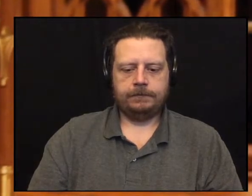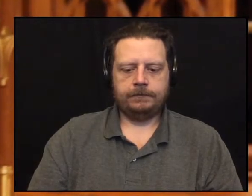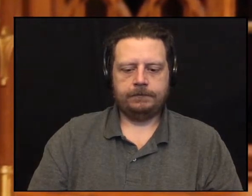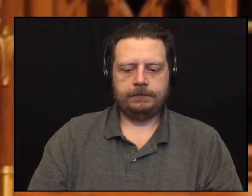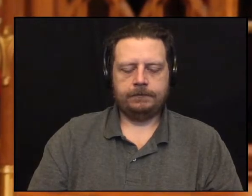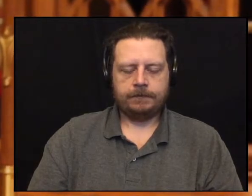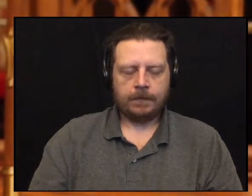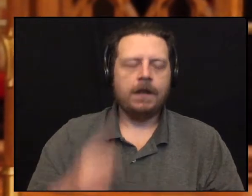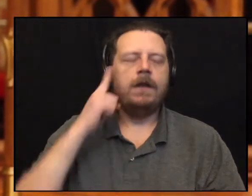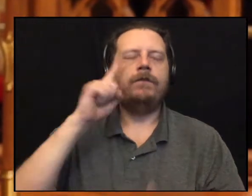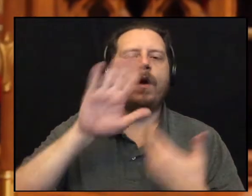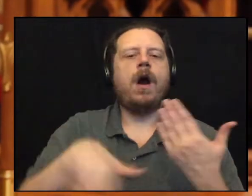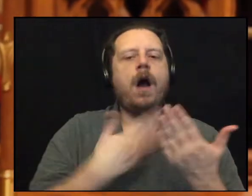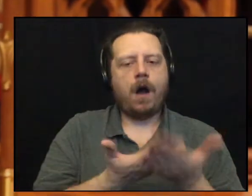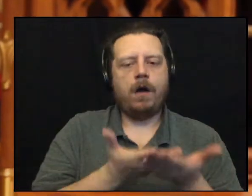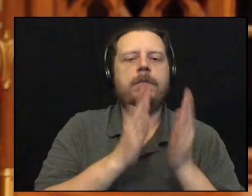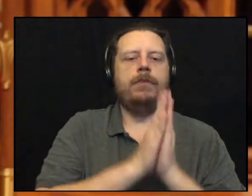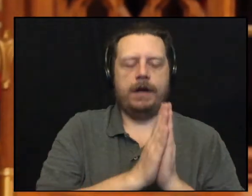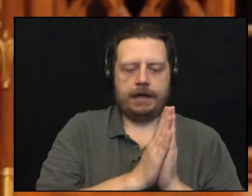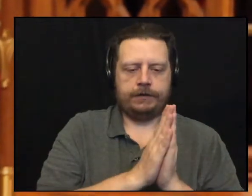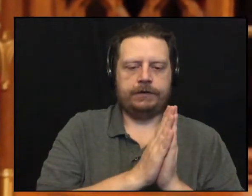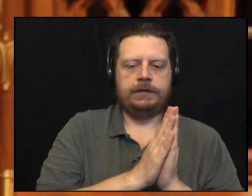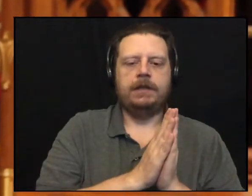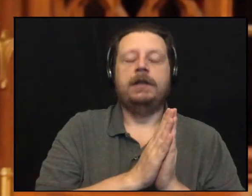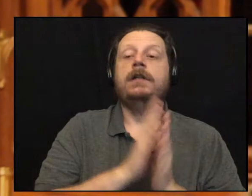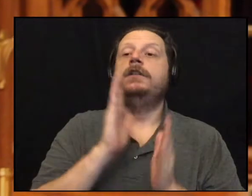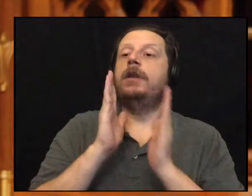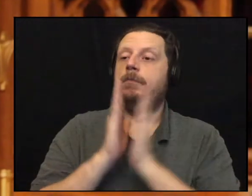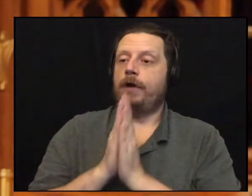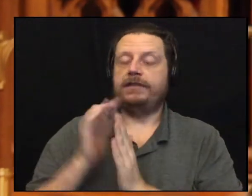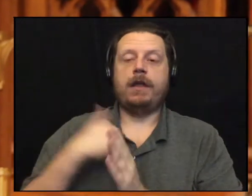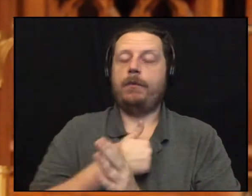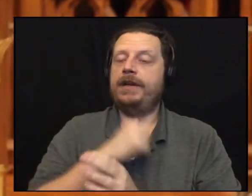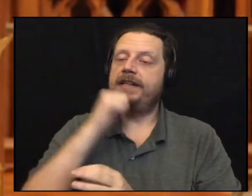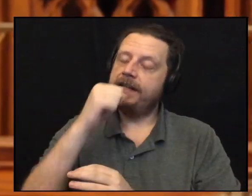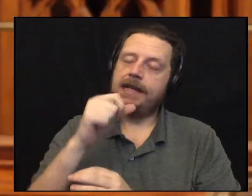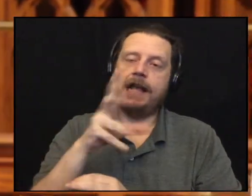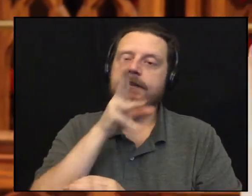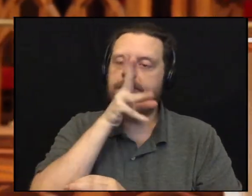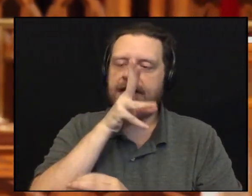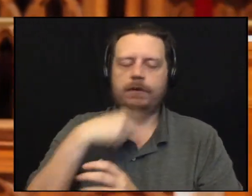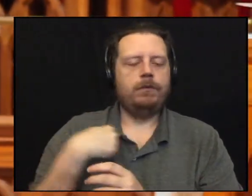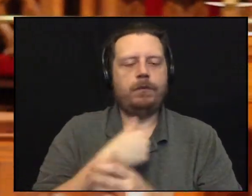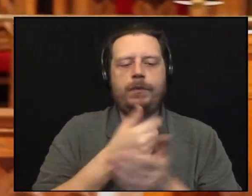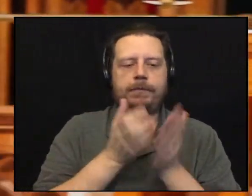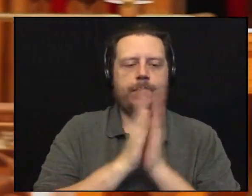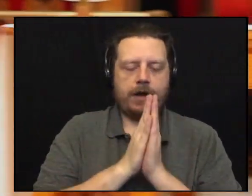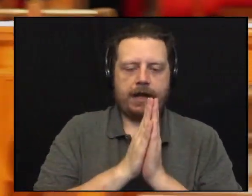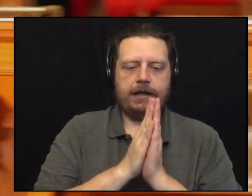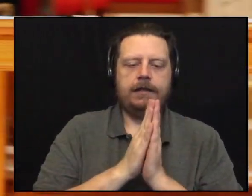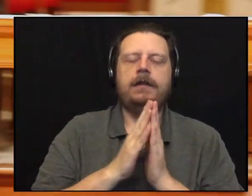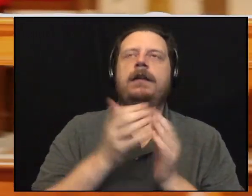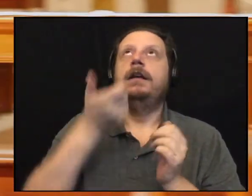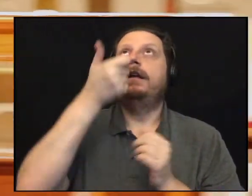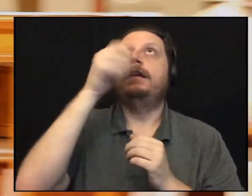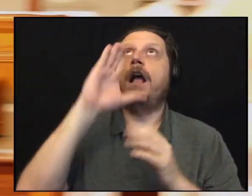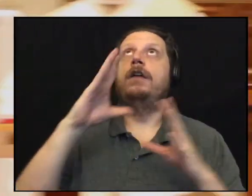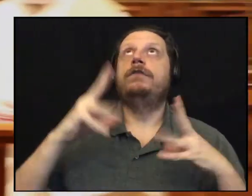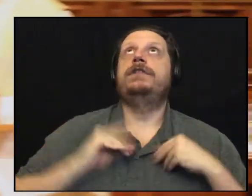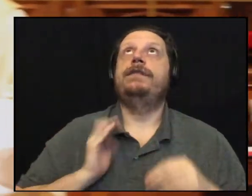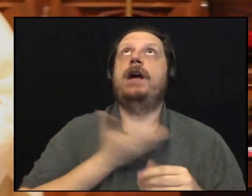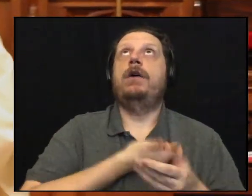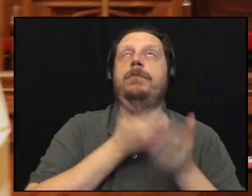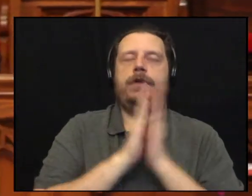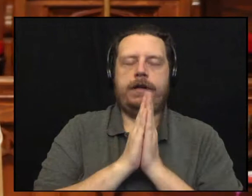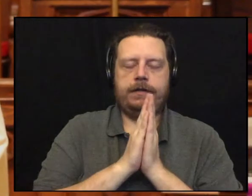For all of these prayers and those prayers that have gone unspoken, we pray. God receive our prayer.